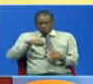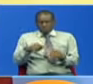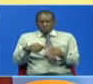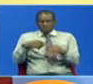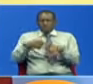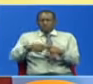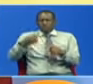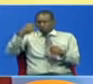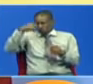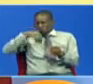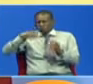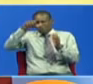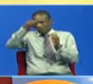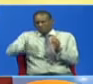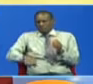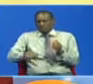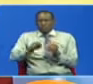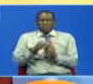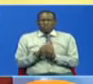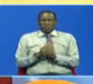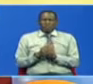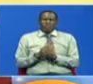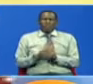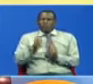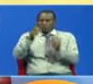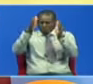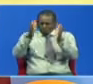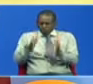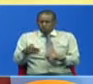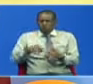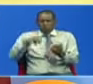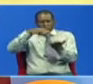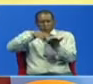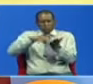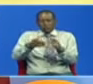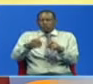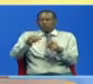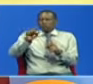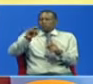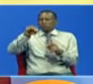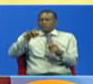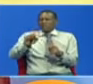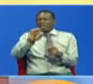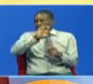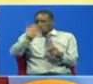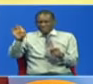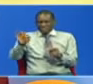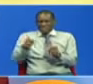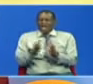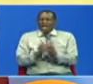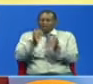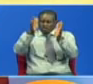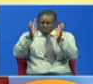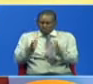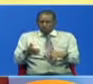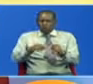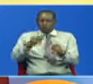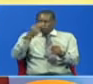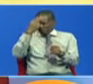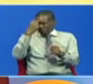Kitui South. The 1 case in Migori from Suna East. And the 1 case from